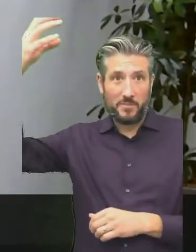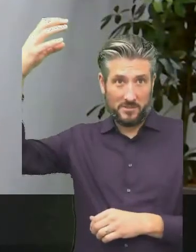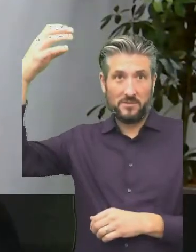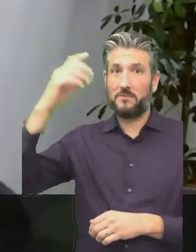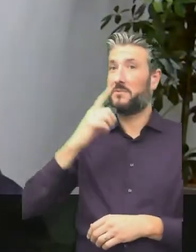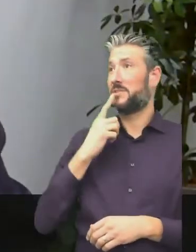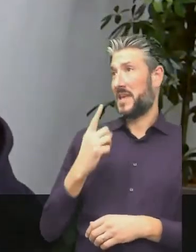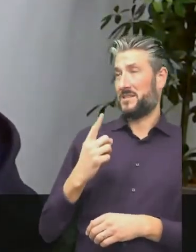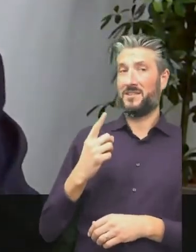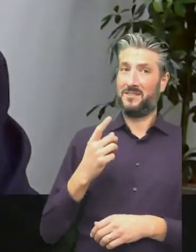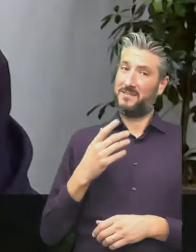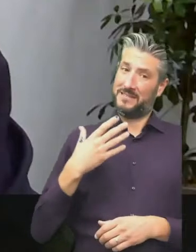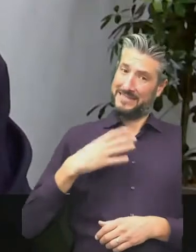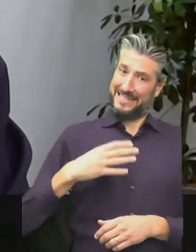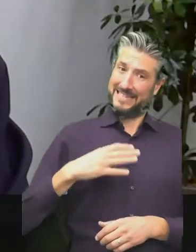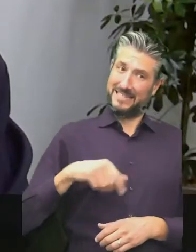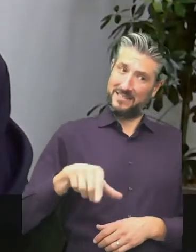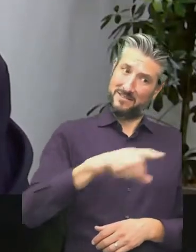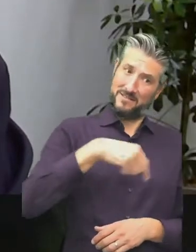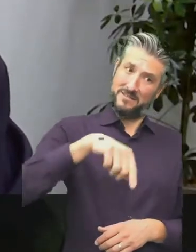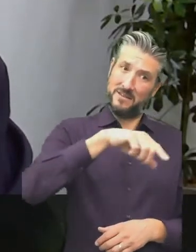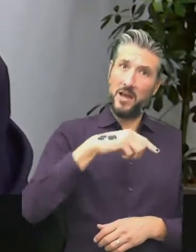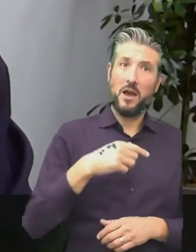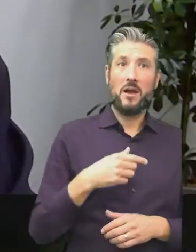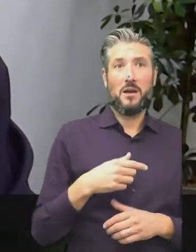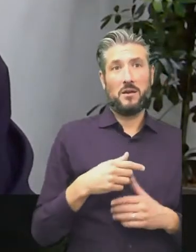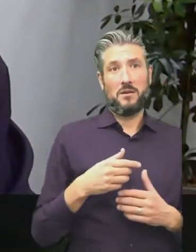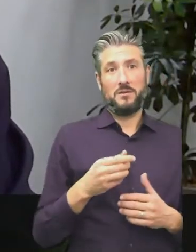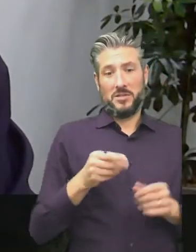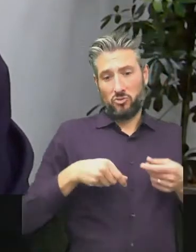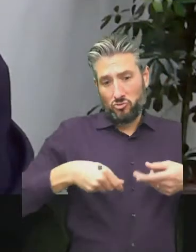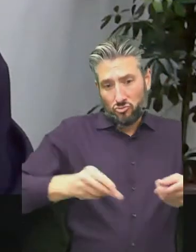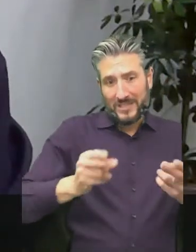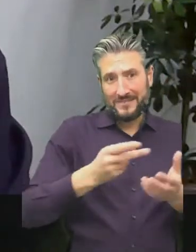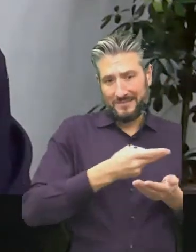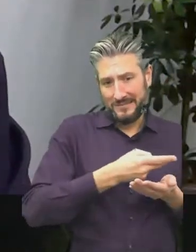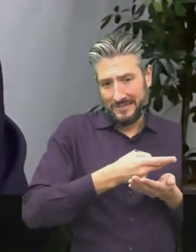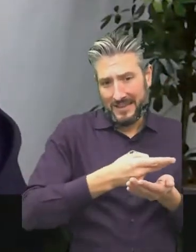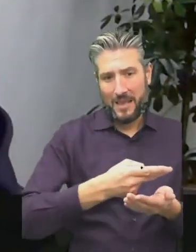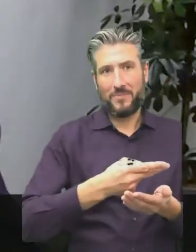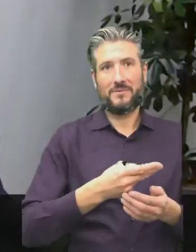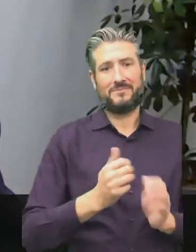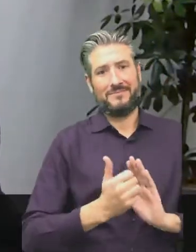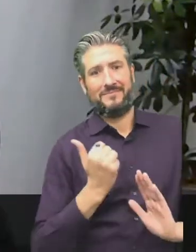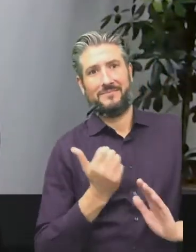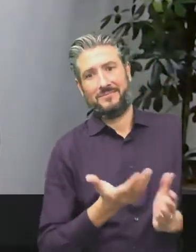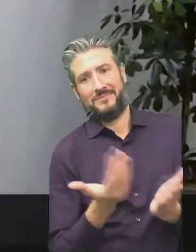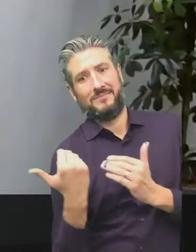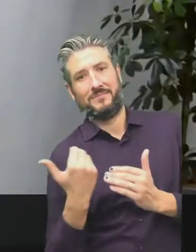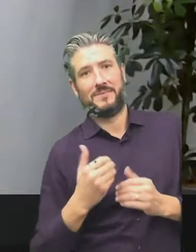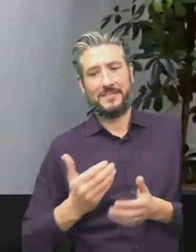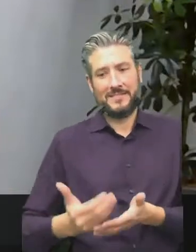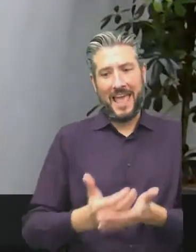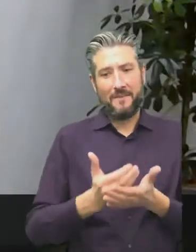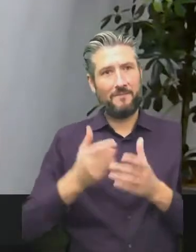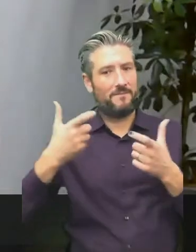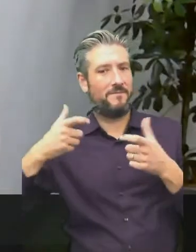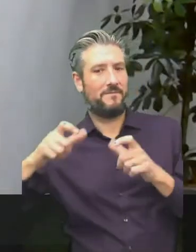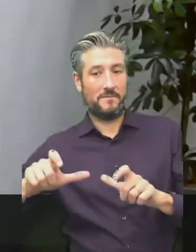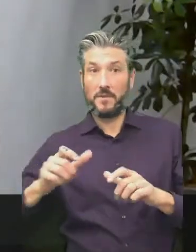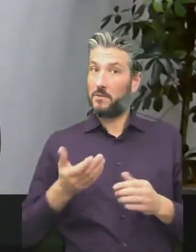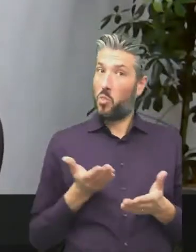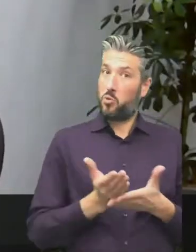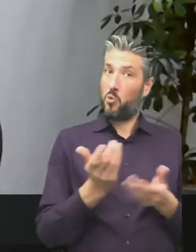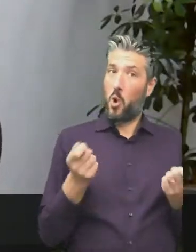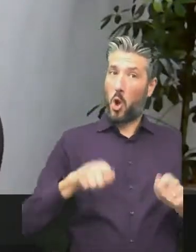sleeping. We managed to get 4,000 rough sleepers off our streets during the first part of the lockdown. We've got to make sure as we enter winter